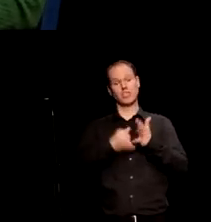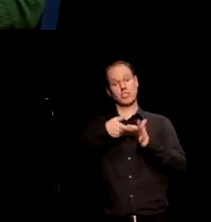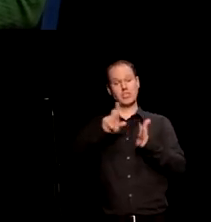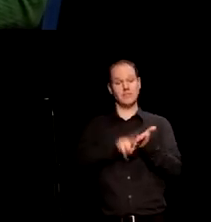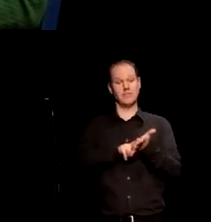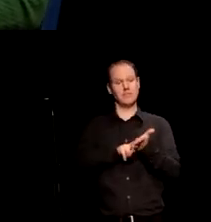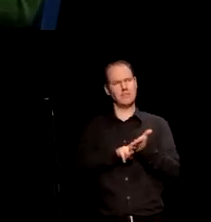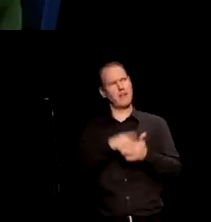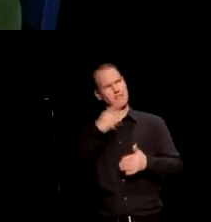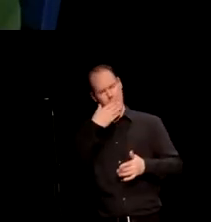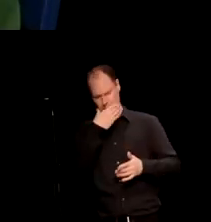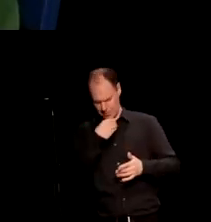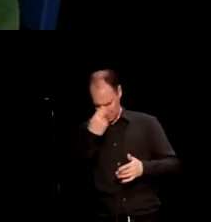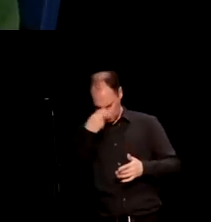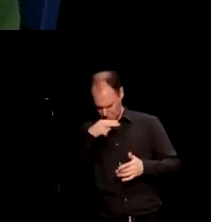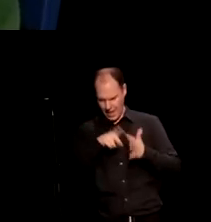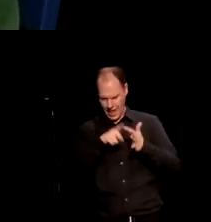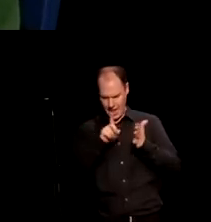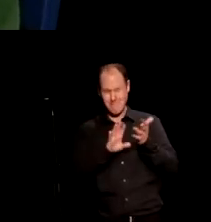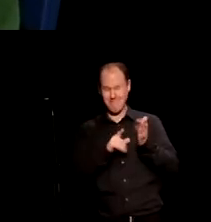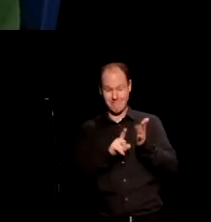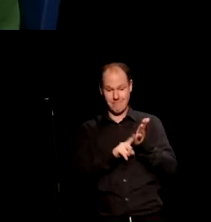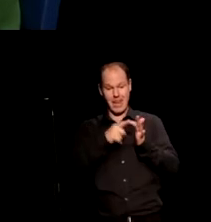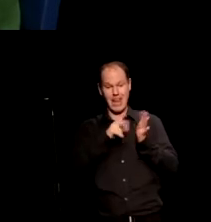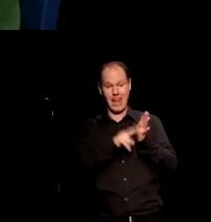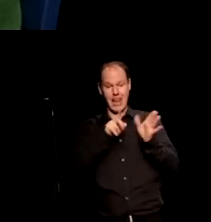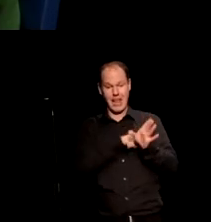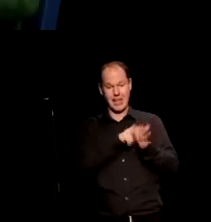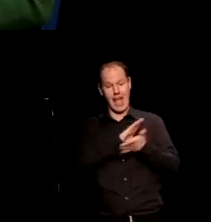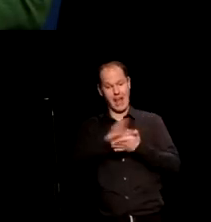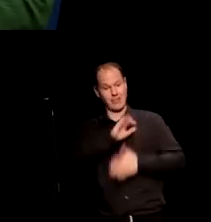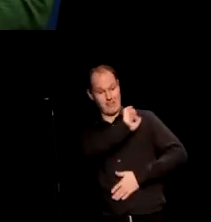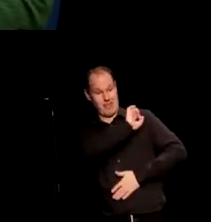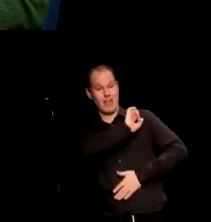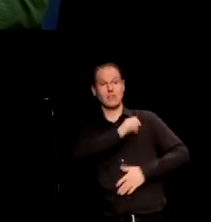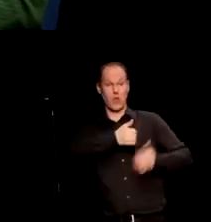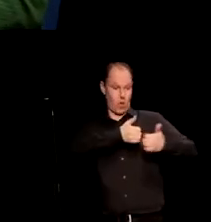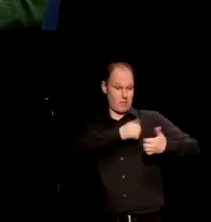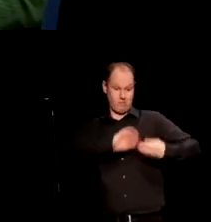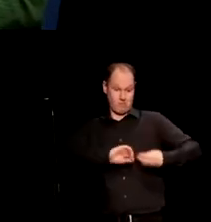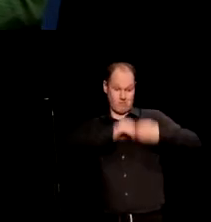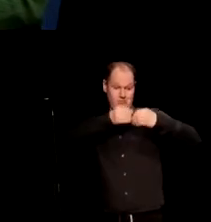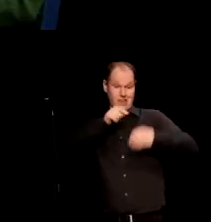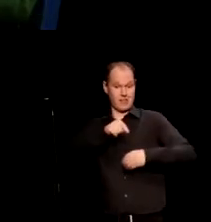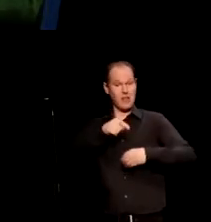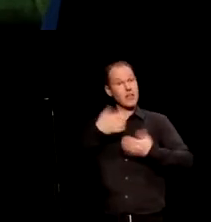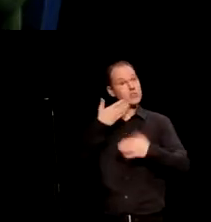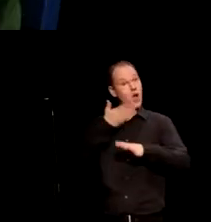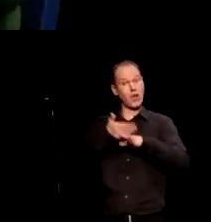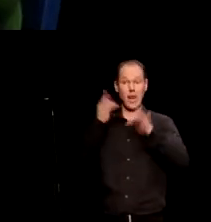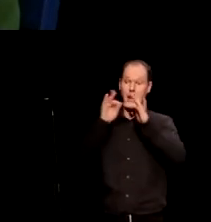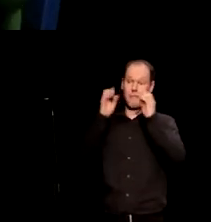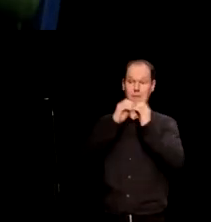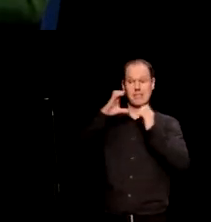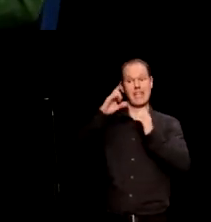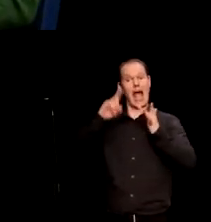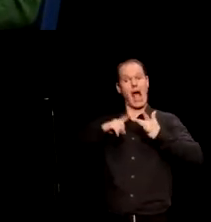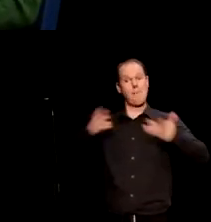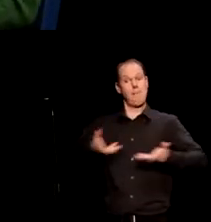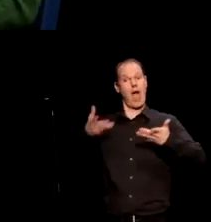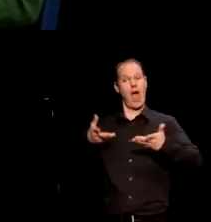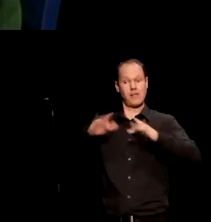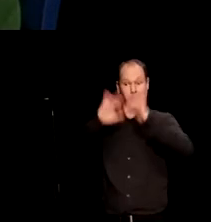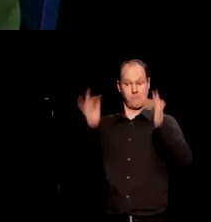production company made. Oh, is it? And it's on iPlayer at the moment. And it's worth watching. It covers a lot of the